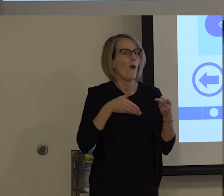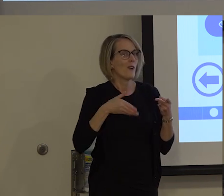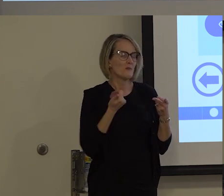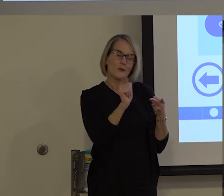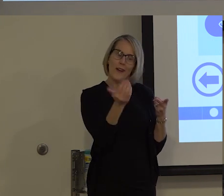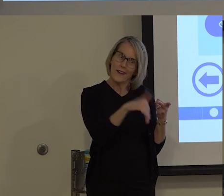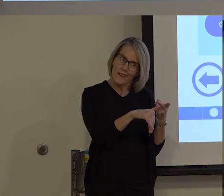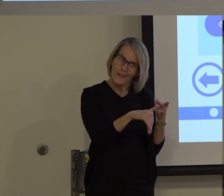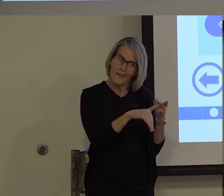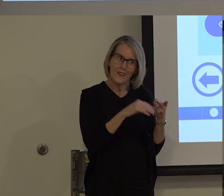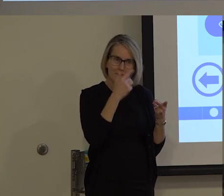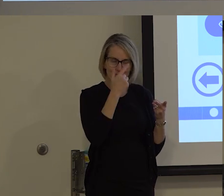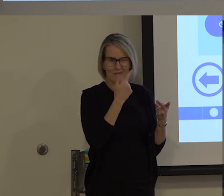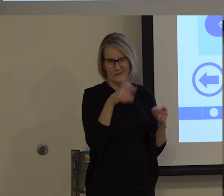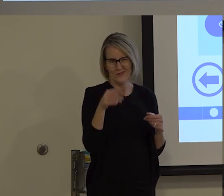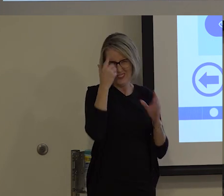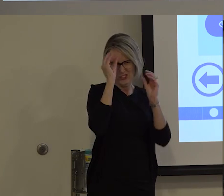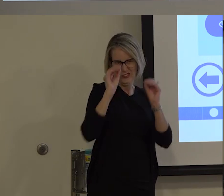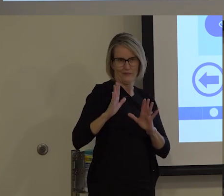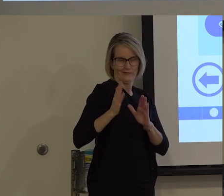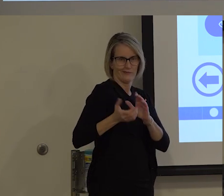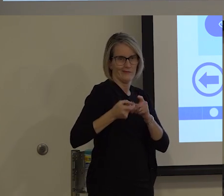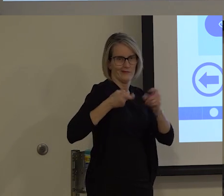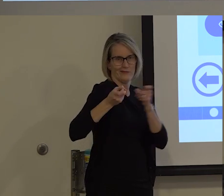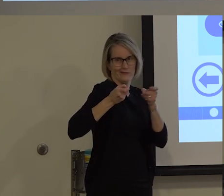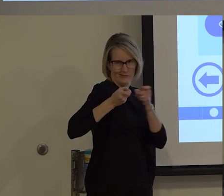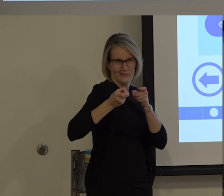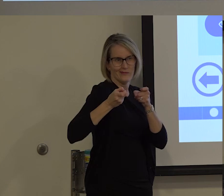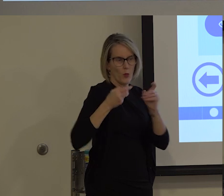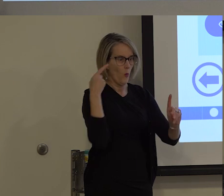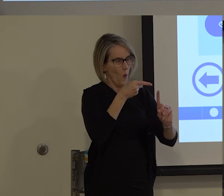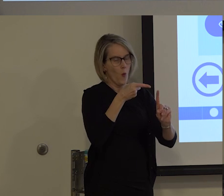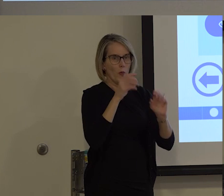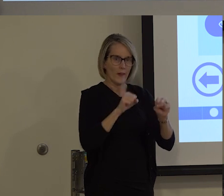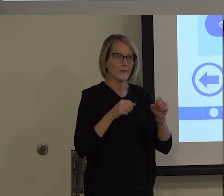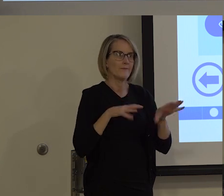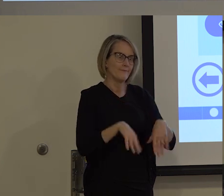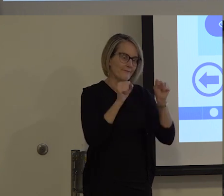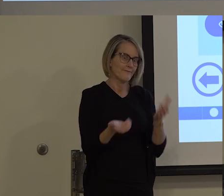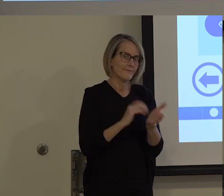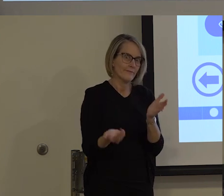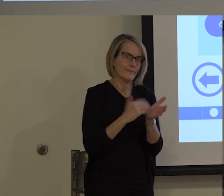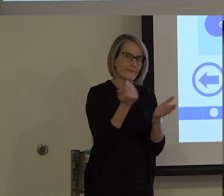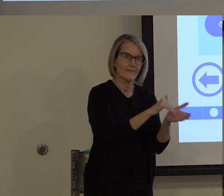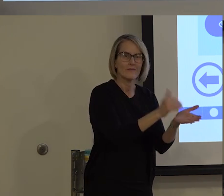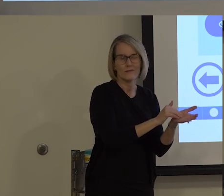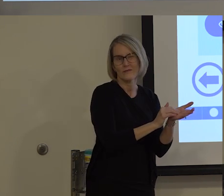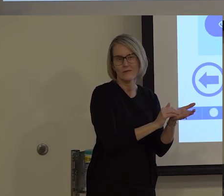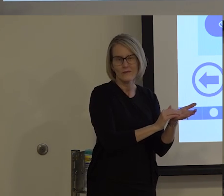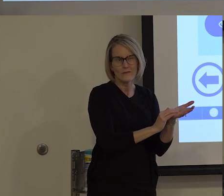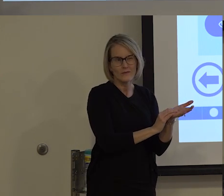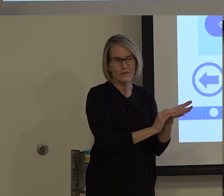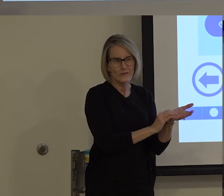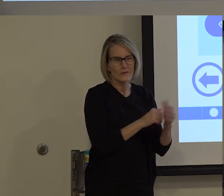those things off. Because this is meant for multiple practice and they can come back to it as many times as they want, we've left those on so that they